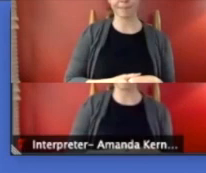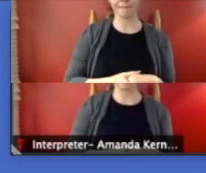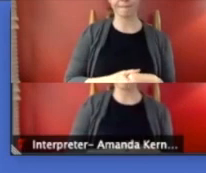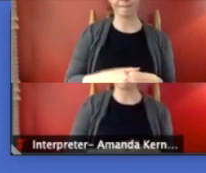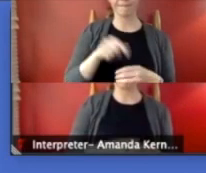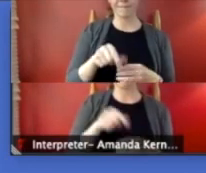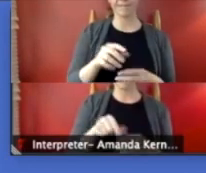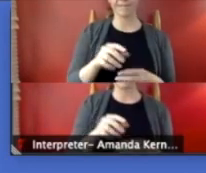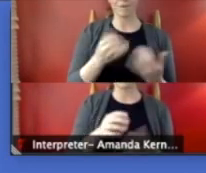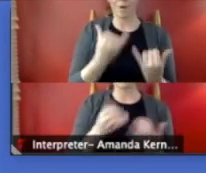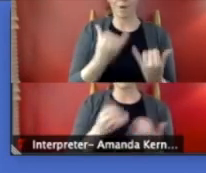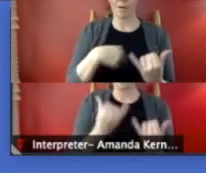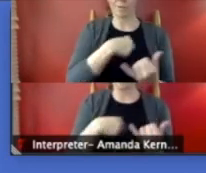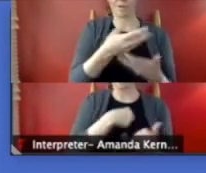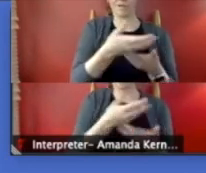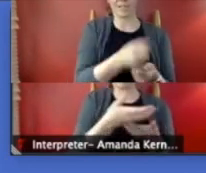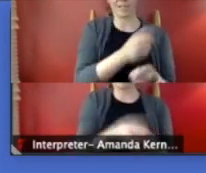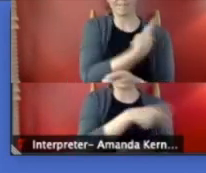to decide